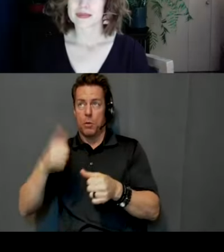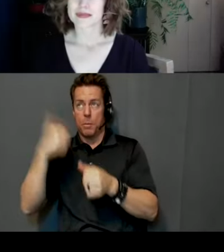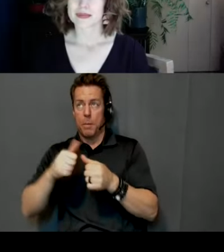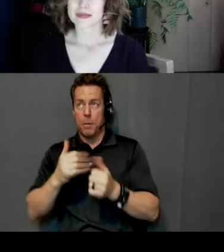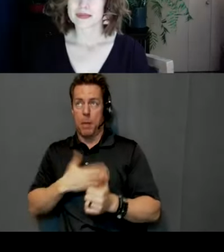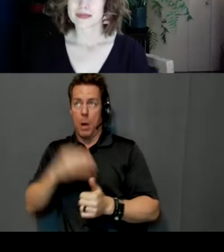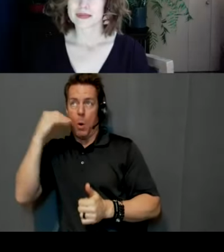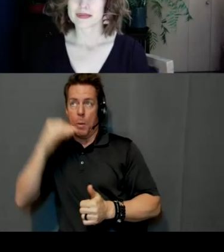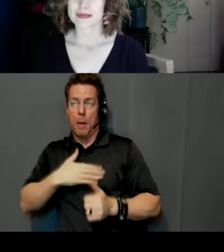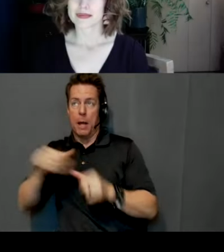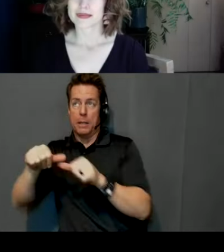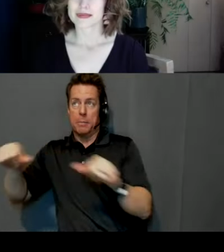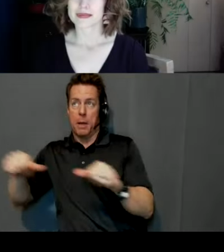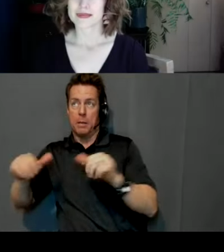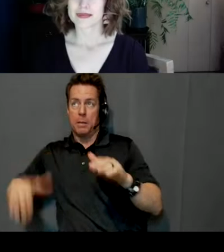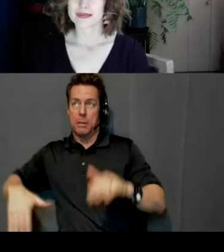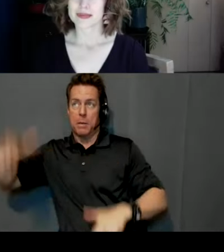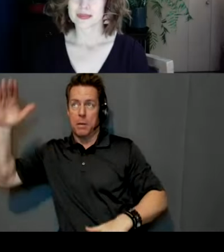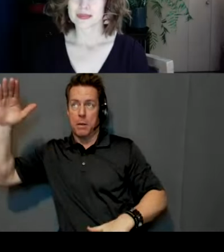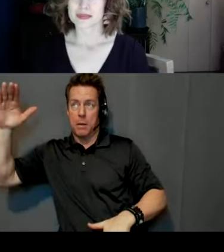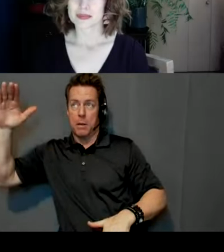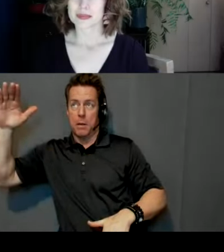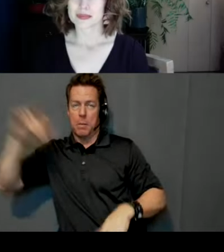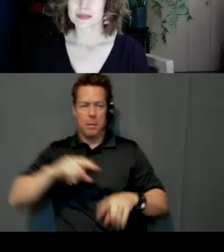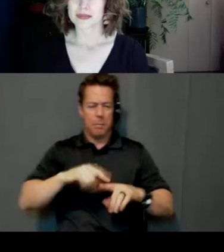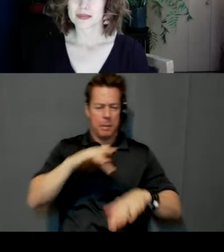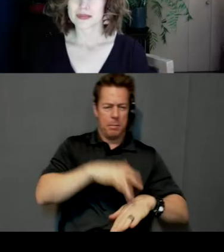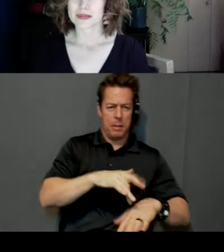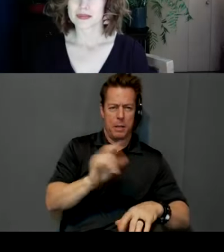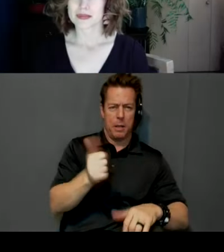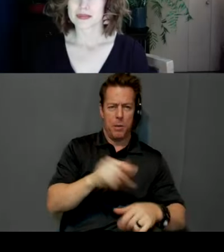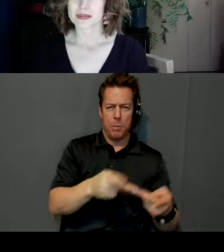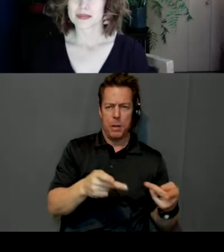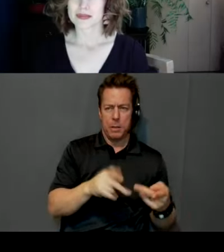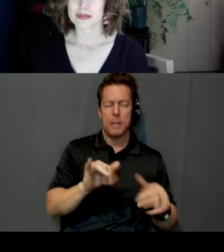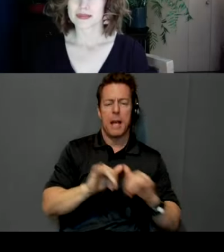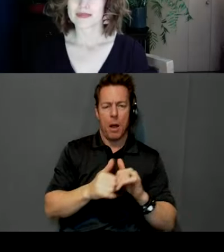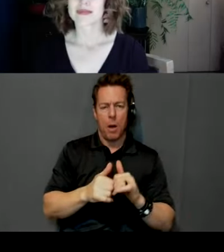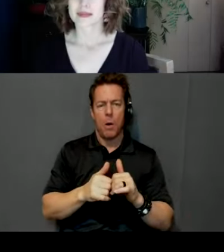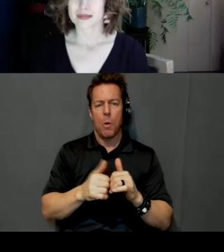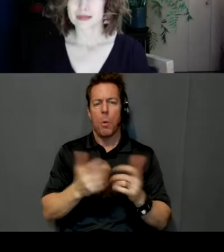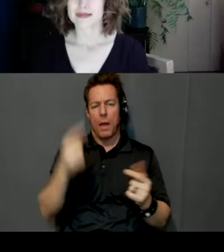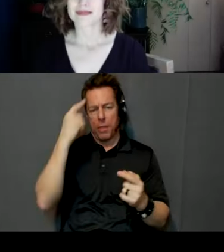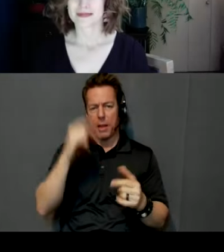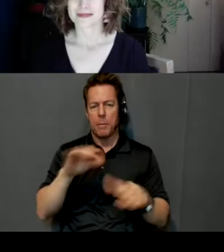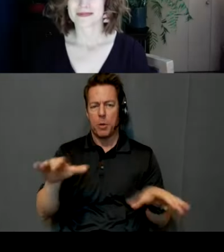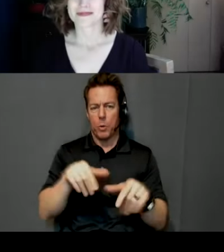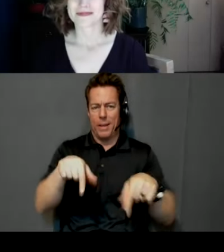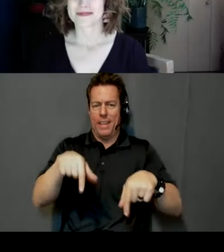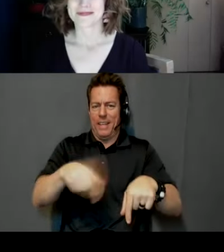So that's kind of how I'm thinking about the work that I'm going to be making here so far, anyway.